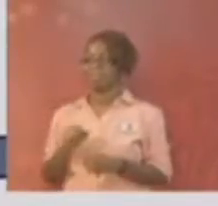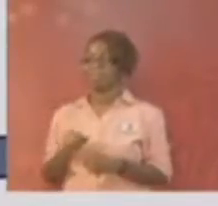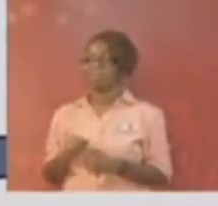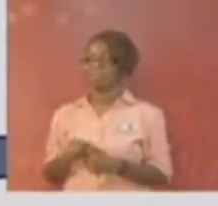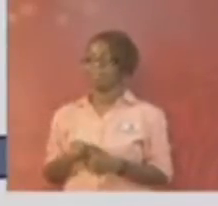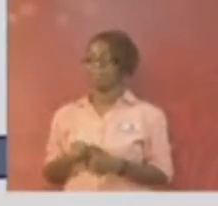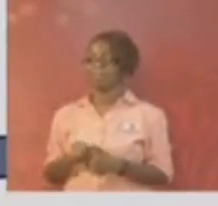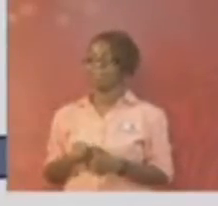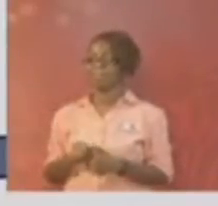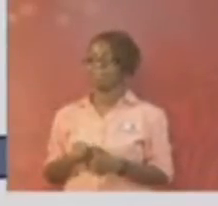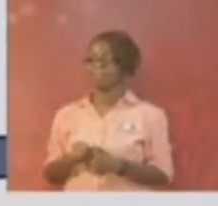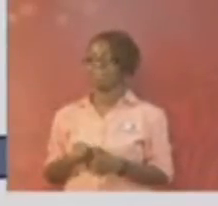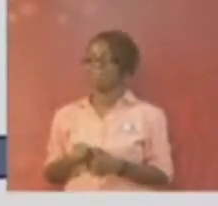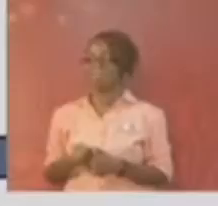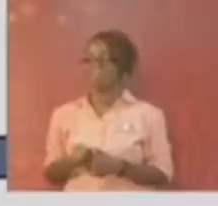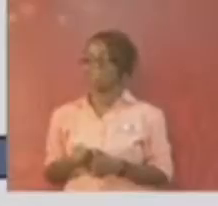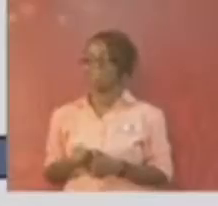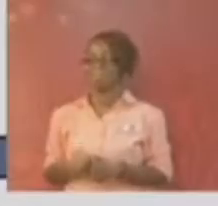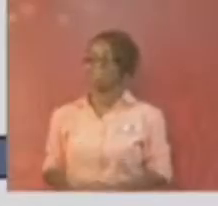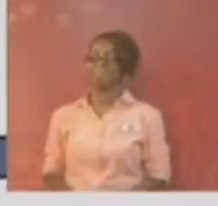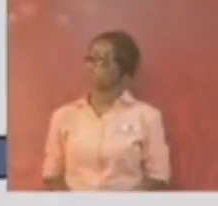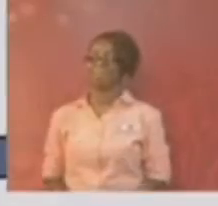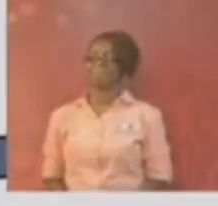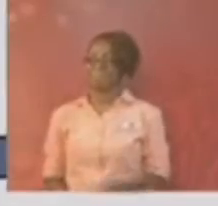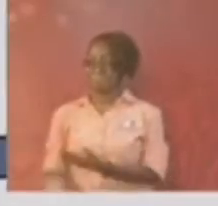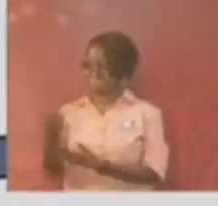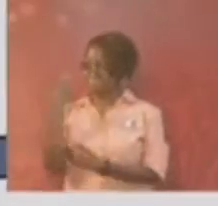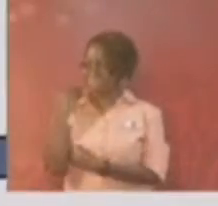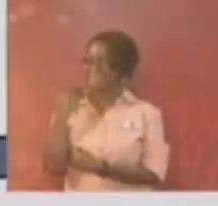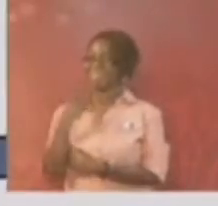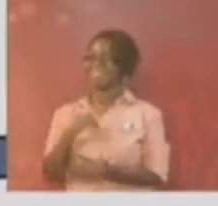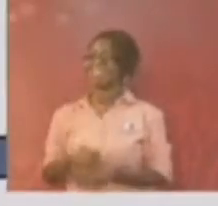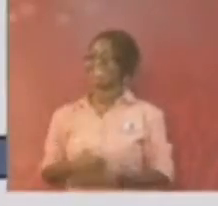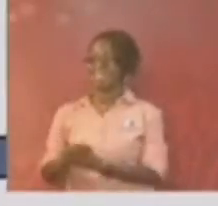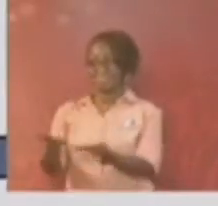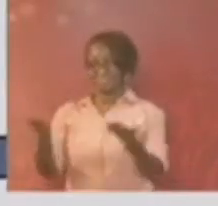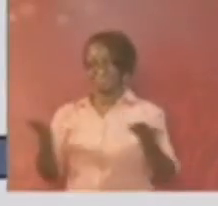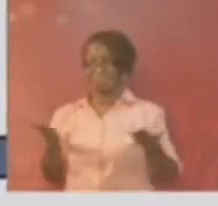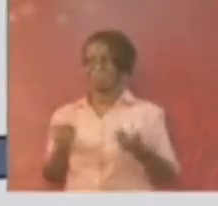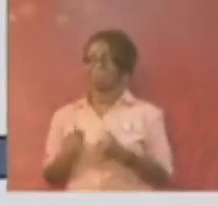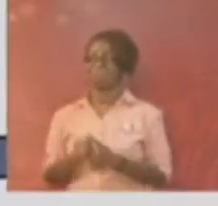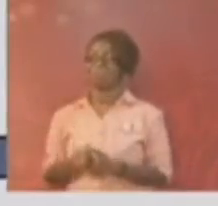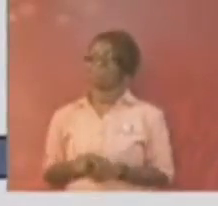Good morning to members of the head table and the viewing and listening public.